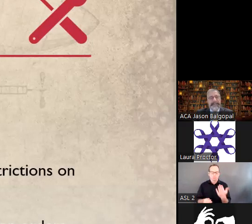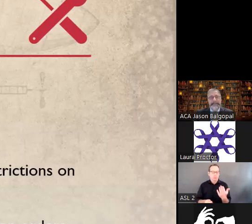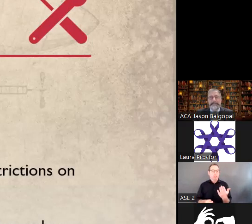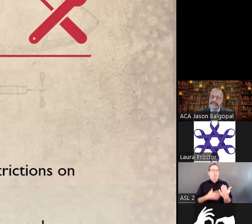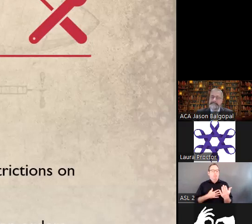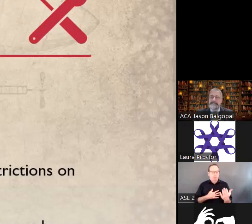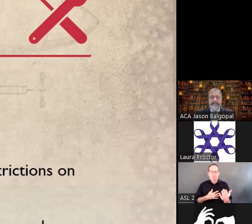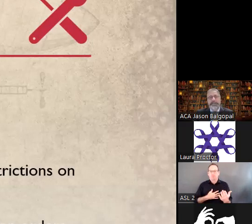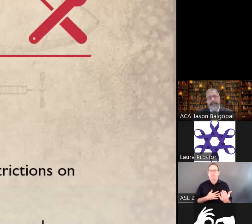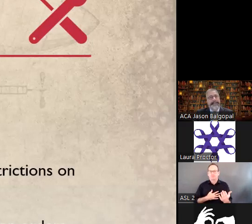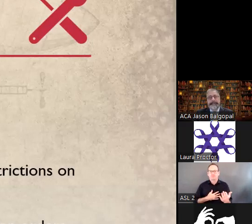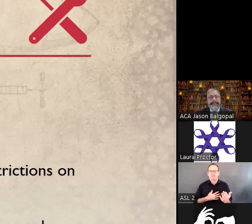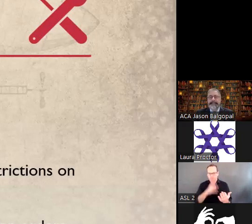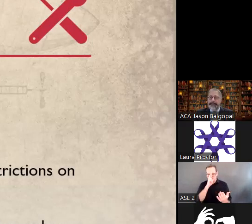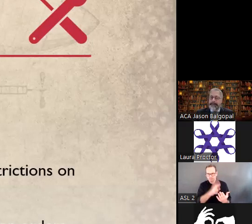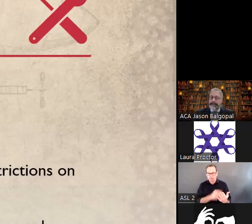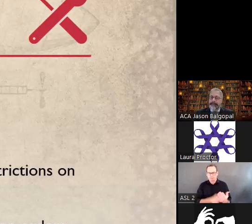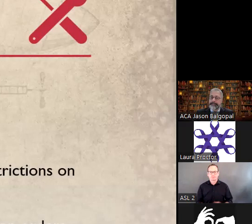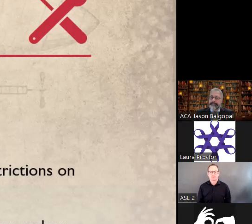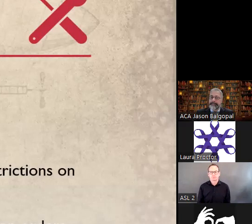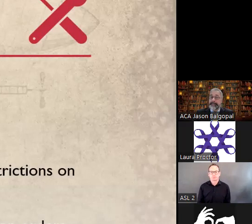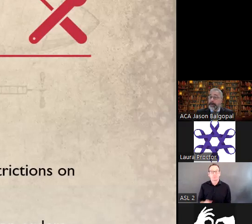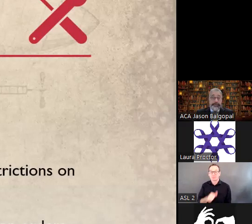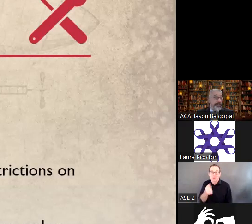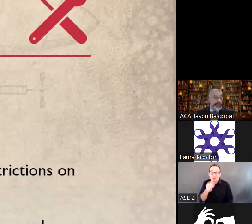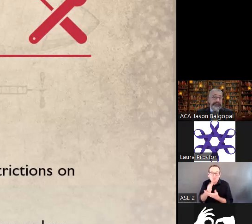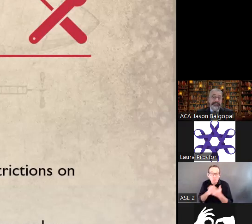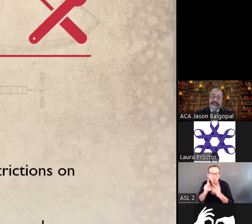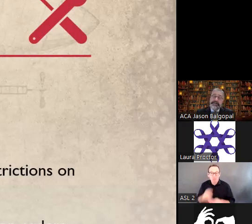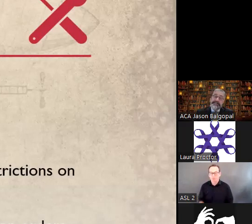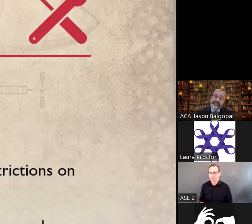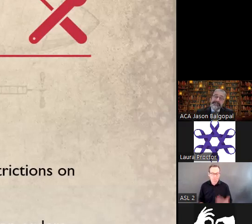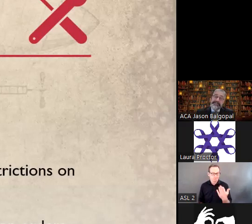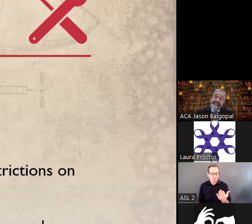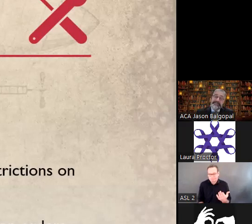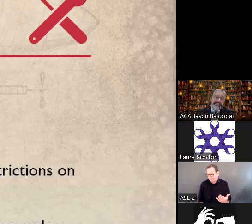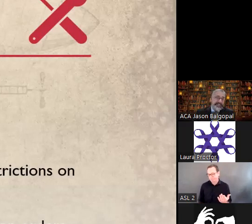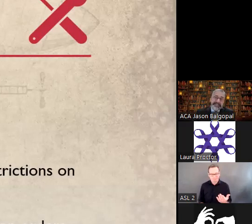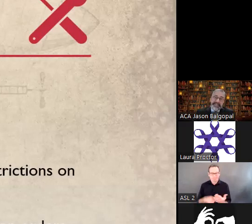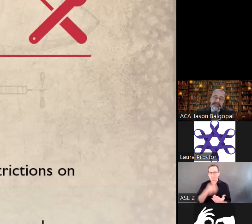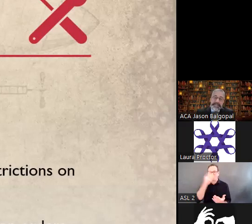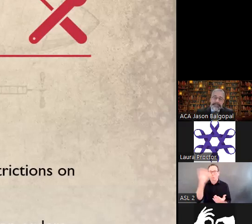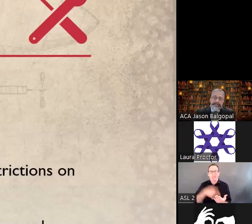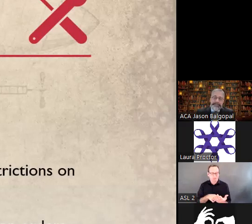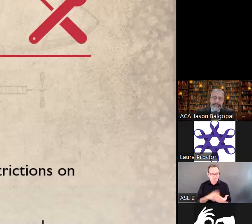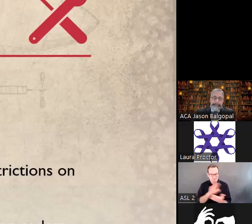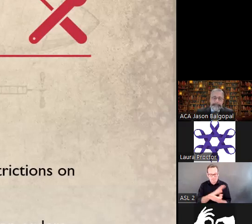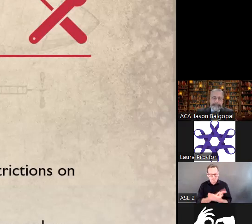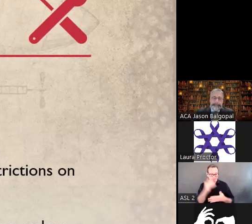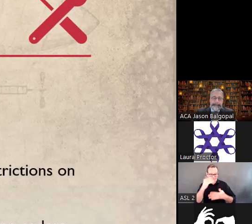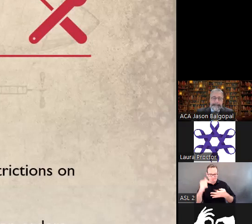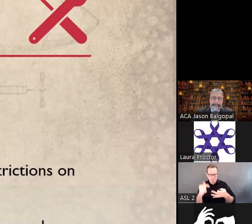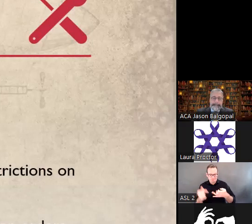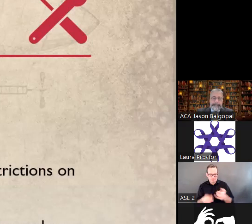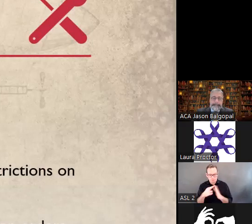Other people, they're just fancy pieces of paper. They've got restrictions on them, but they're just a piece of paper.